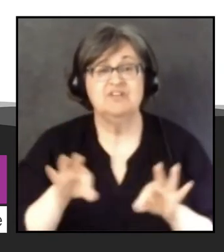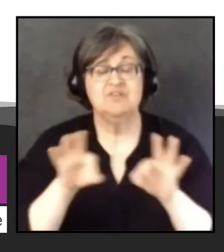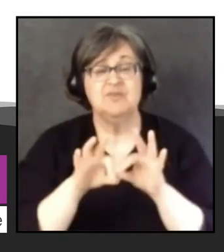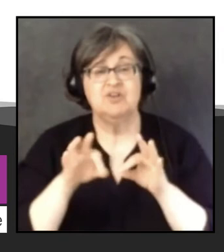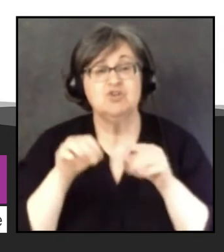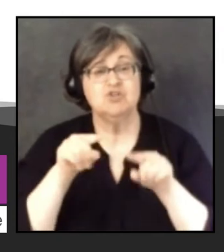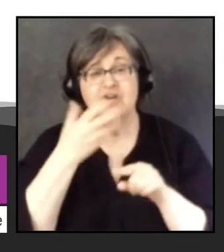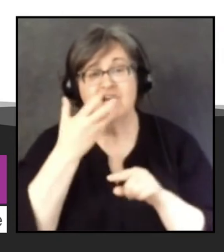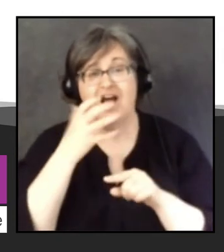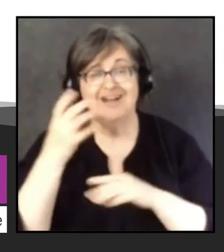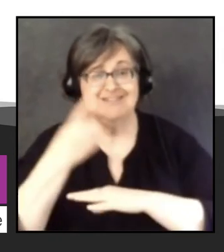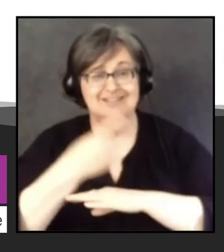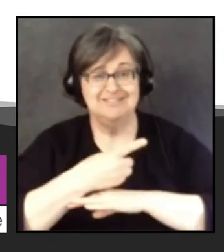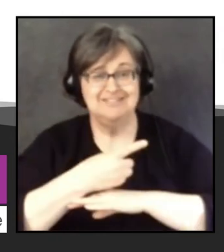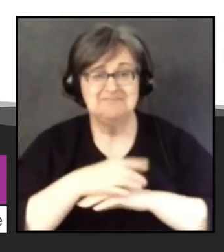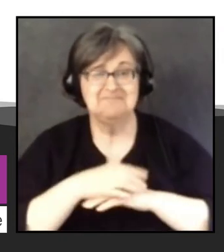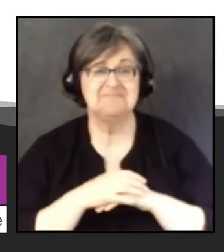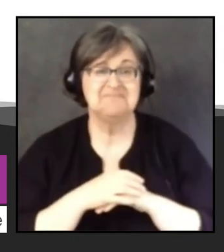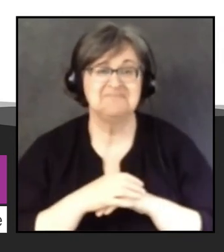days.